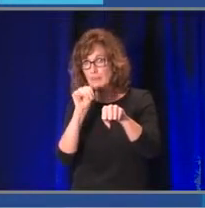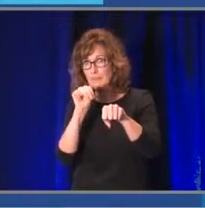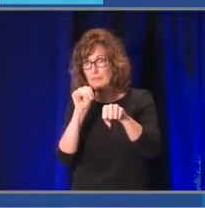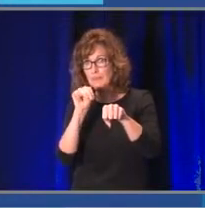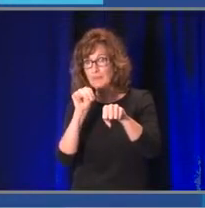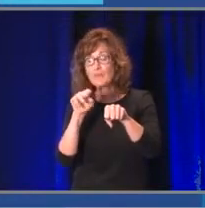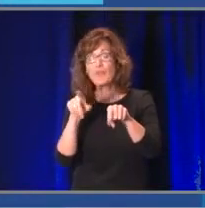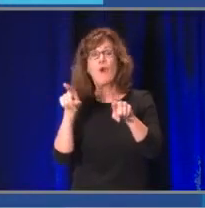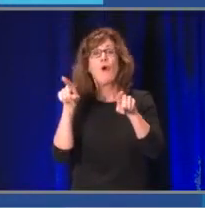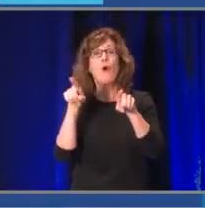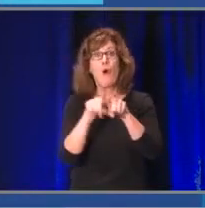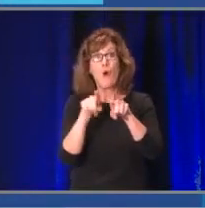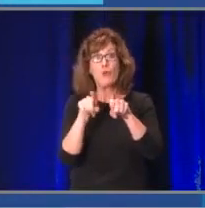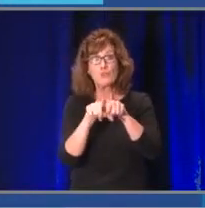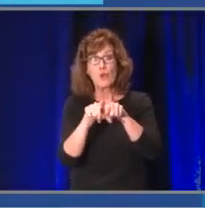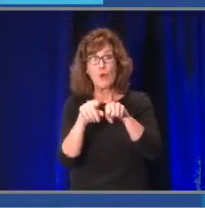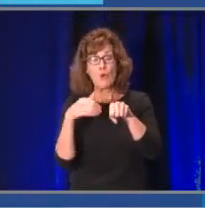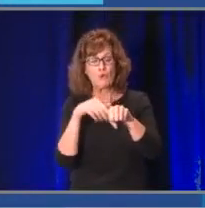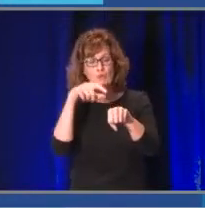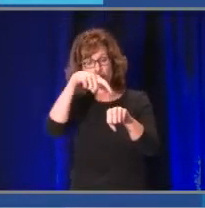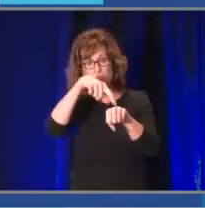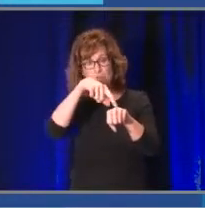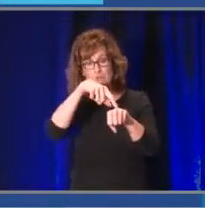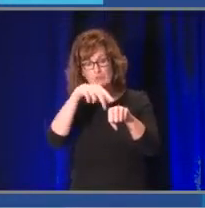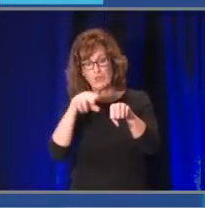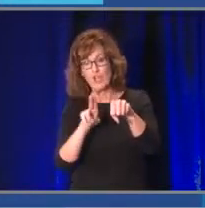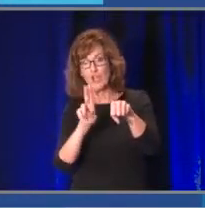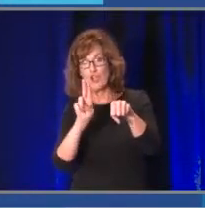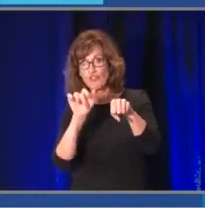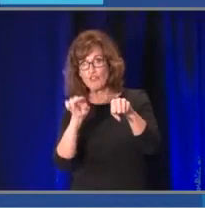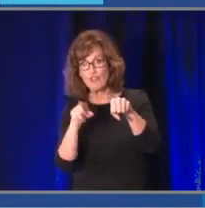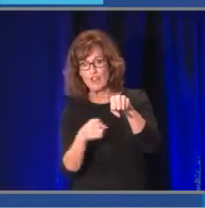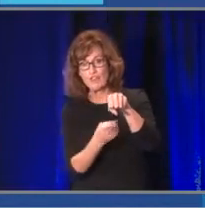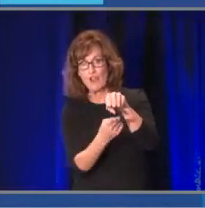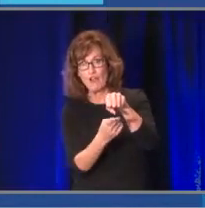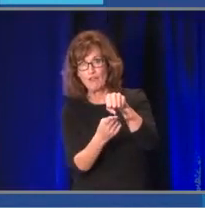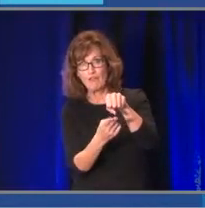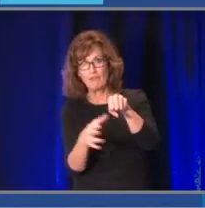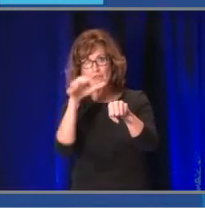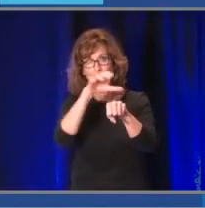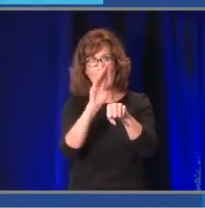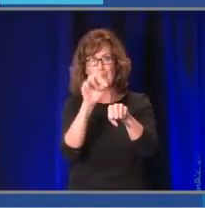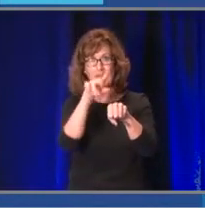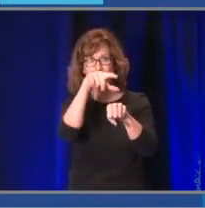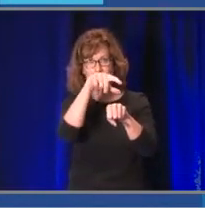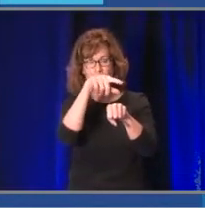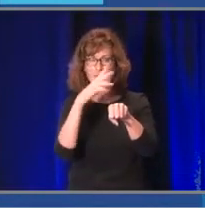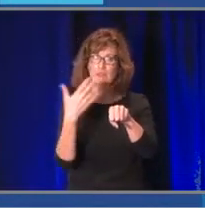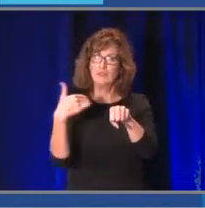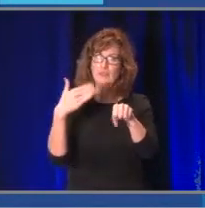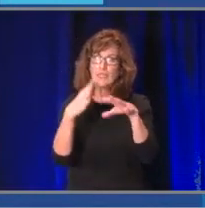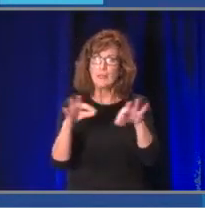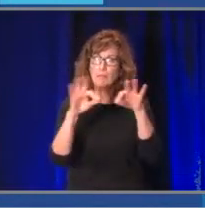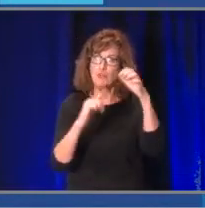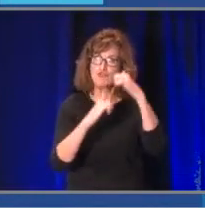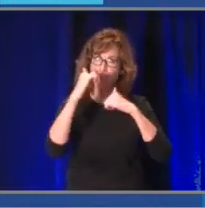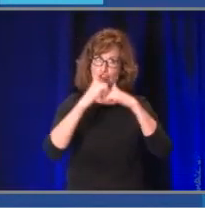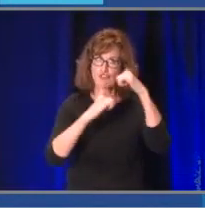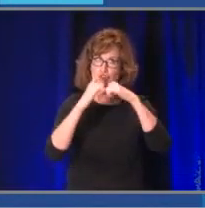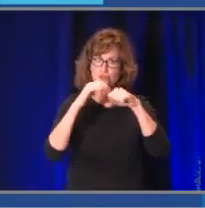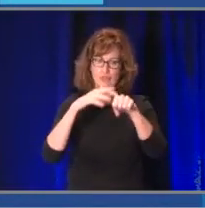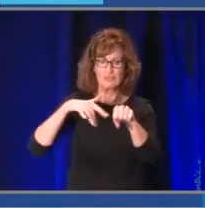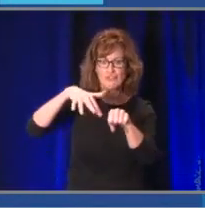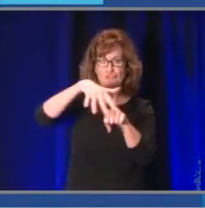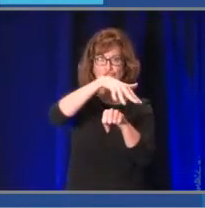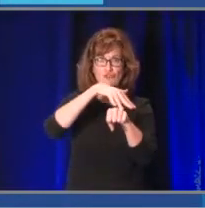Also, the prostate lies between the urethra and the bladder itself. So some pretty important structures sort